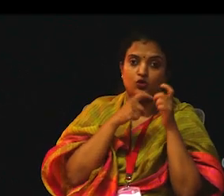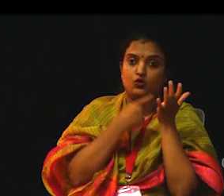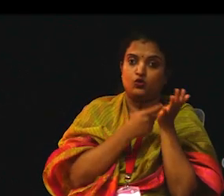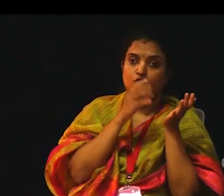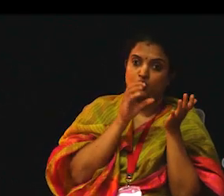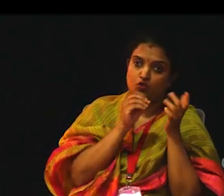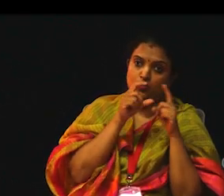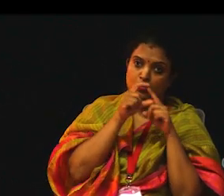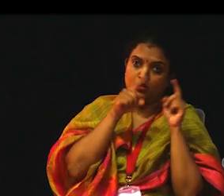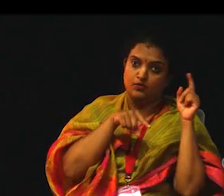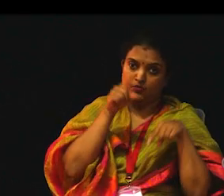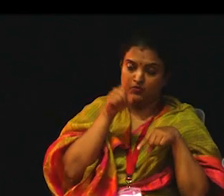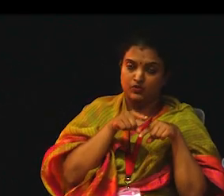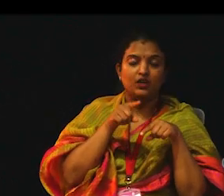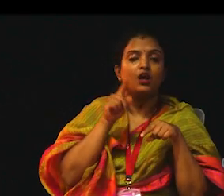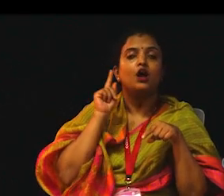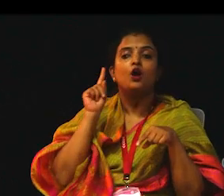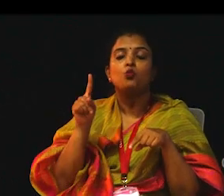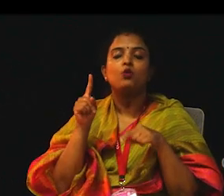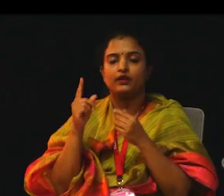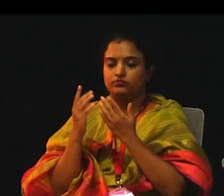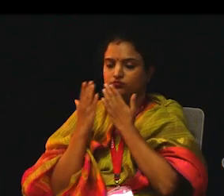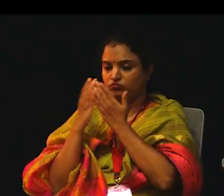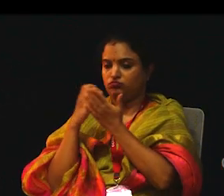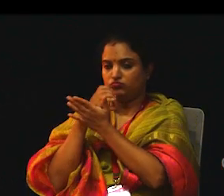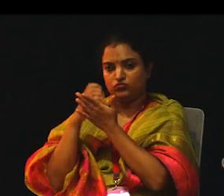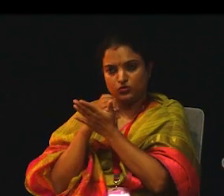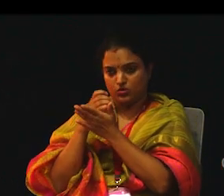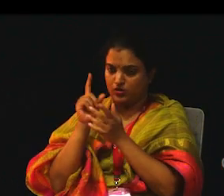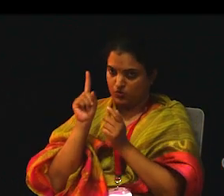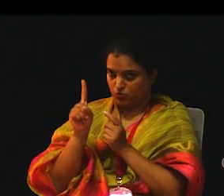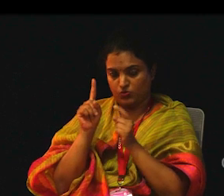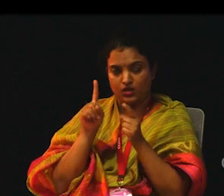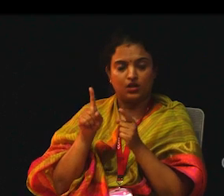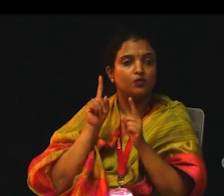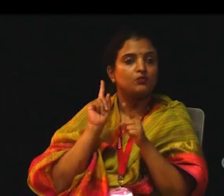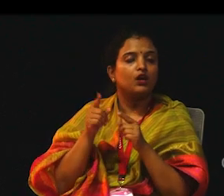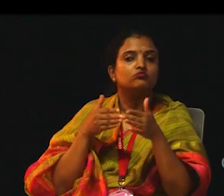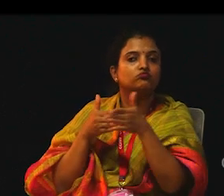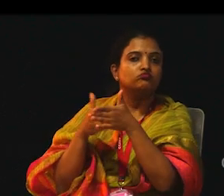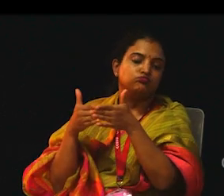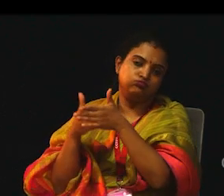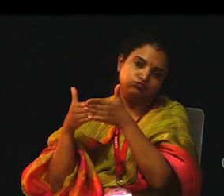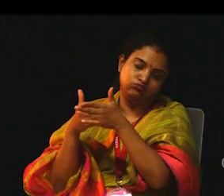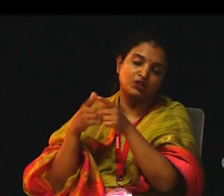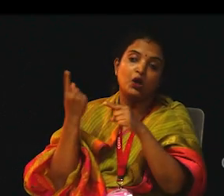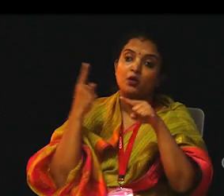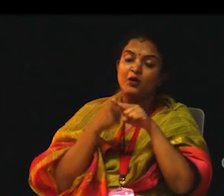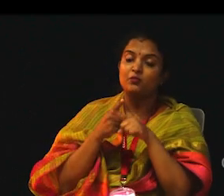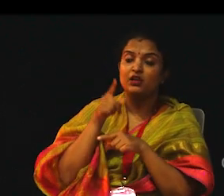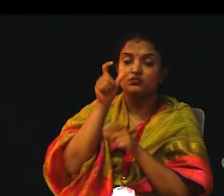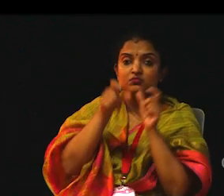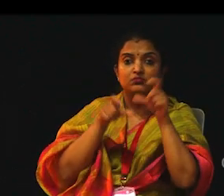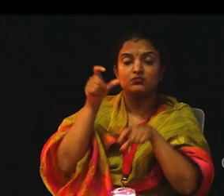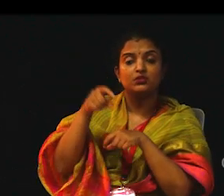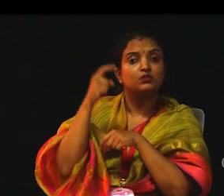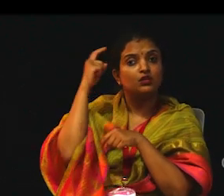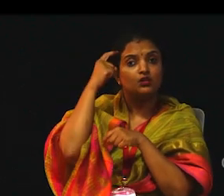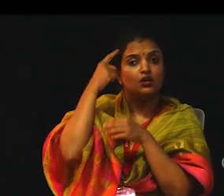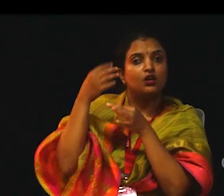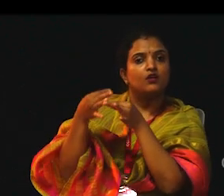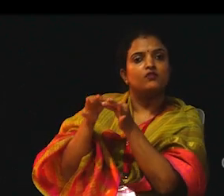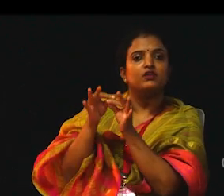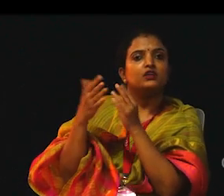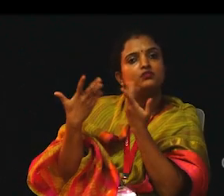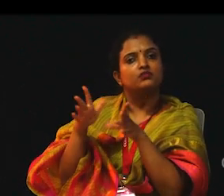One challenge is the curriculum. A bigger challenge is changing one's own mindset. Breaking away